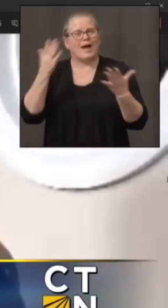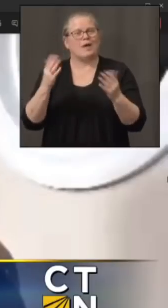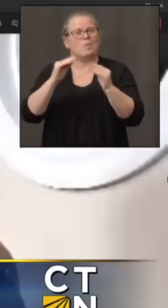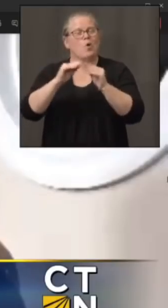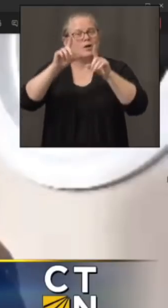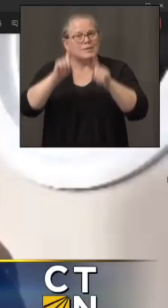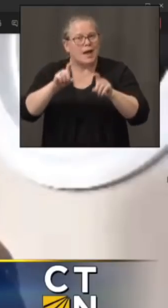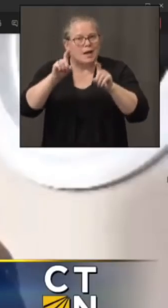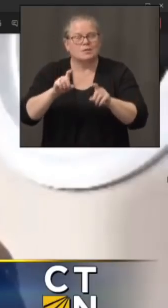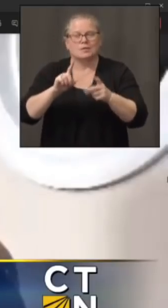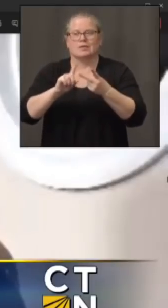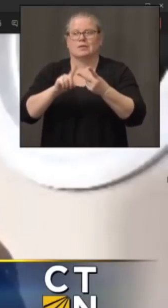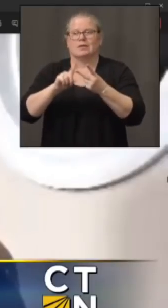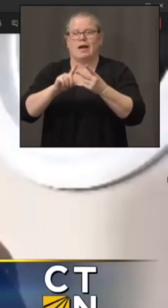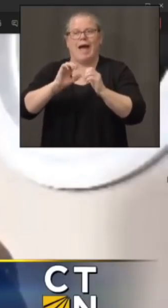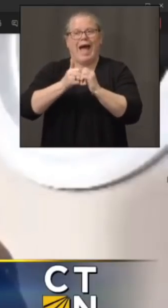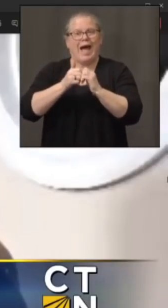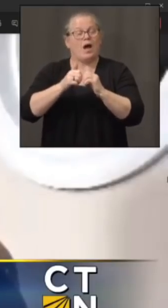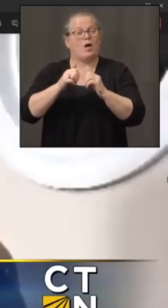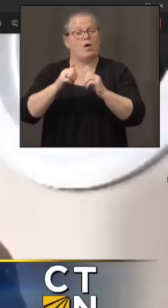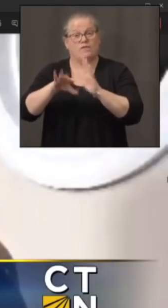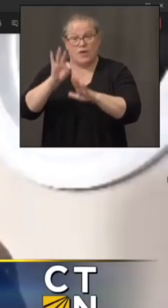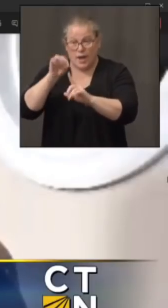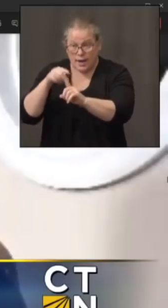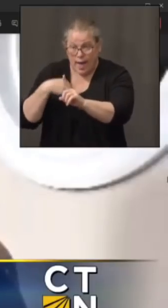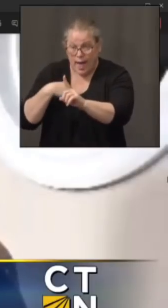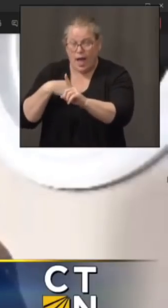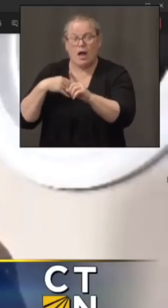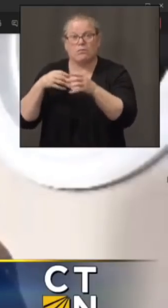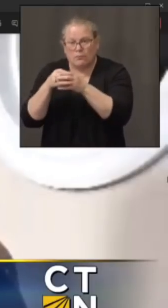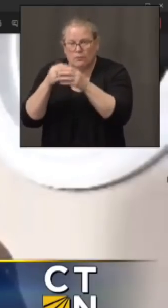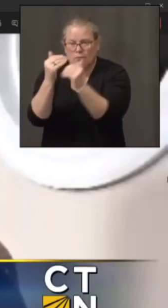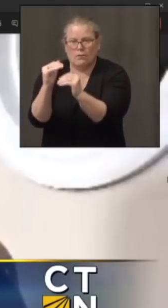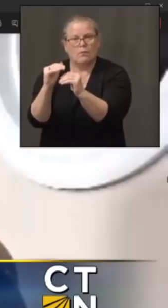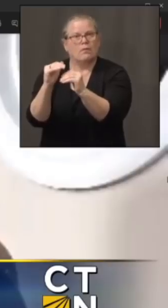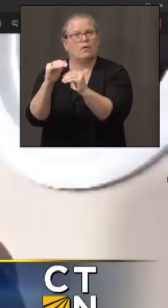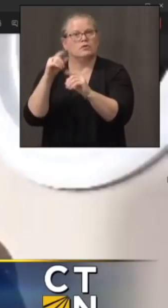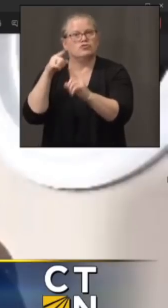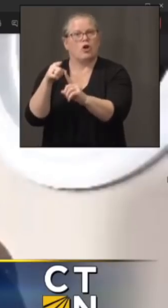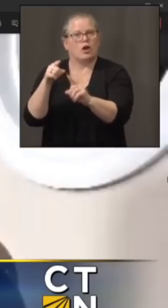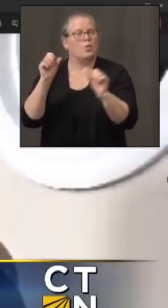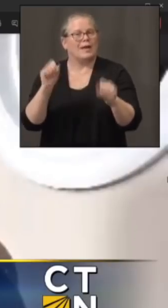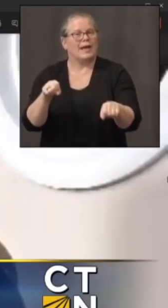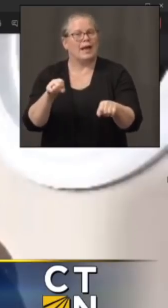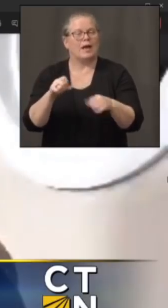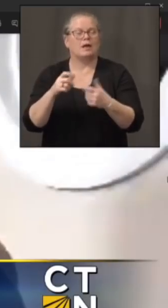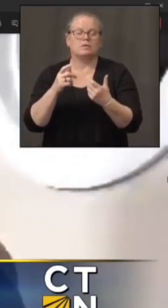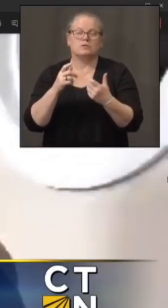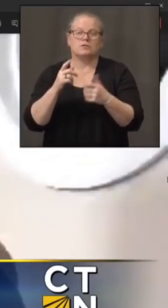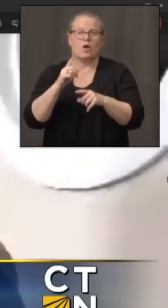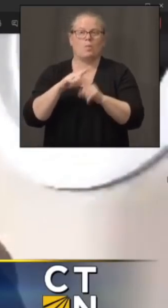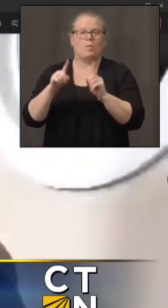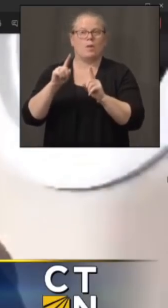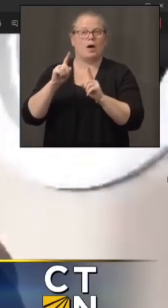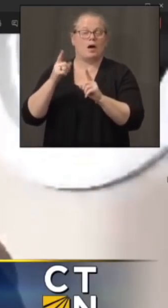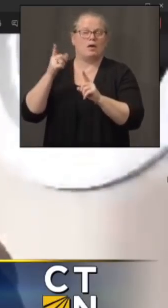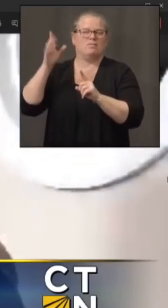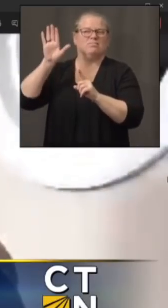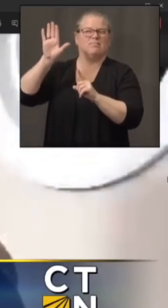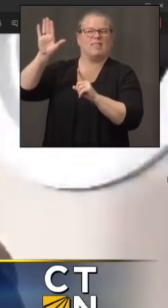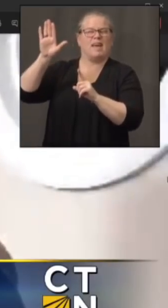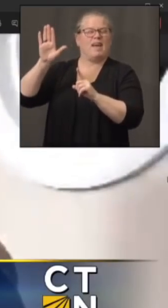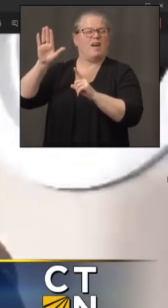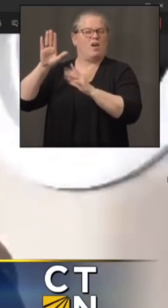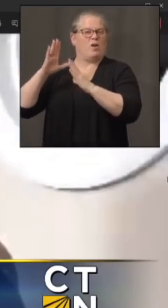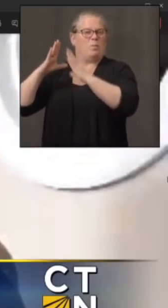target mitigation. We understand what the settings are where this virus spreads, but that's probably going to affect their peak and probably shorten